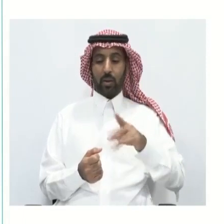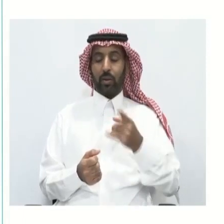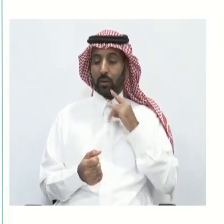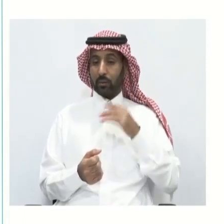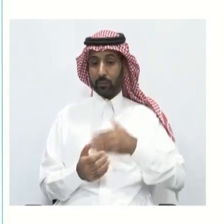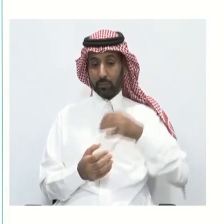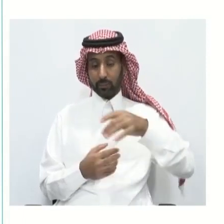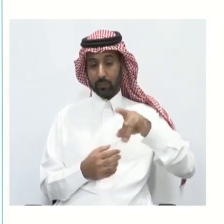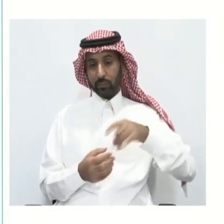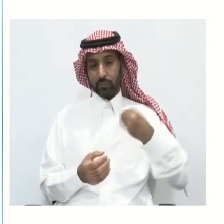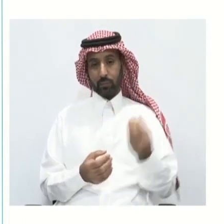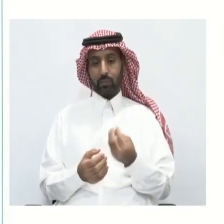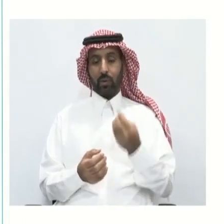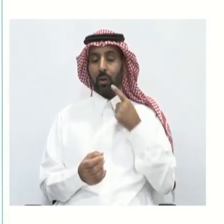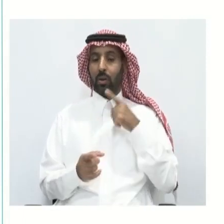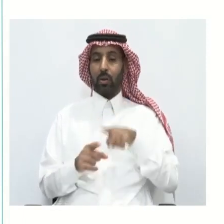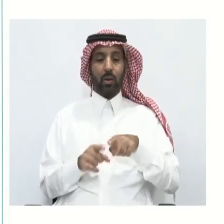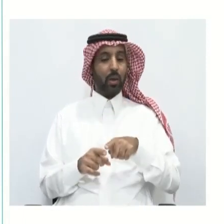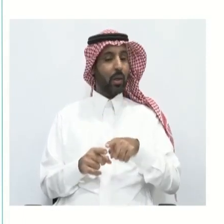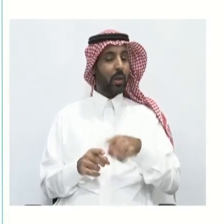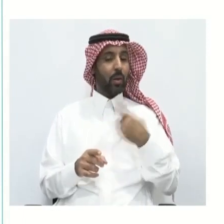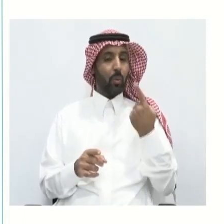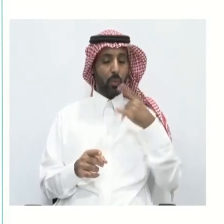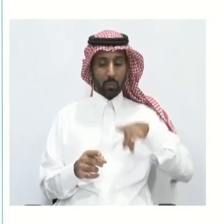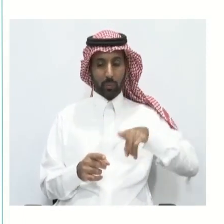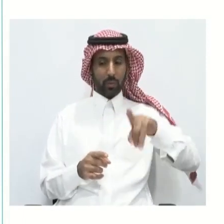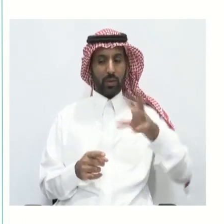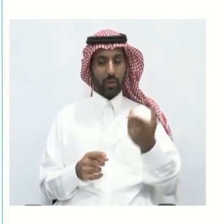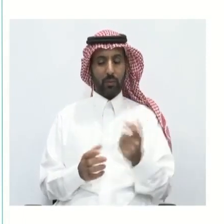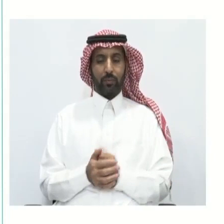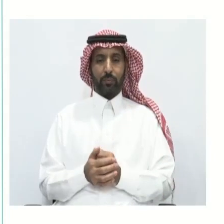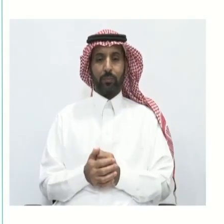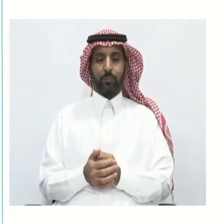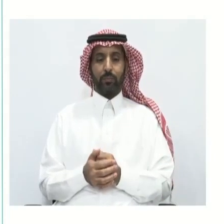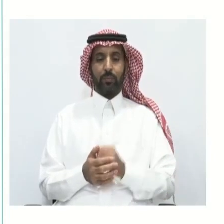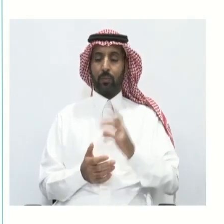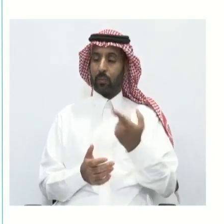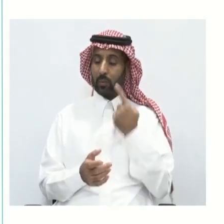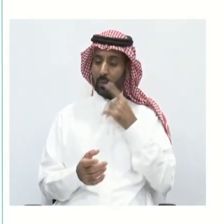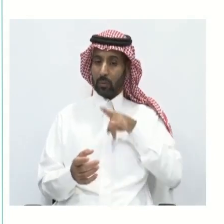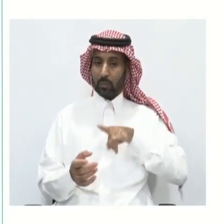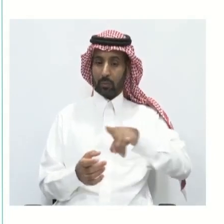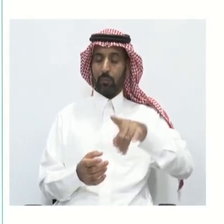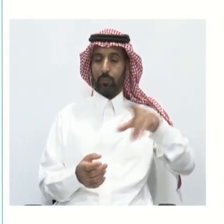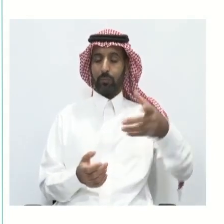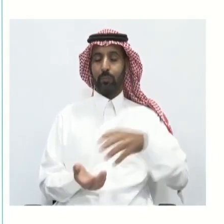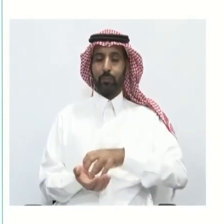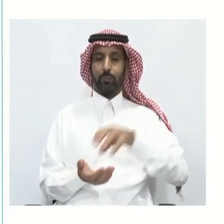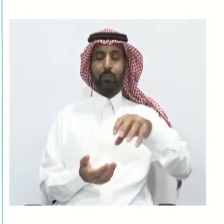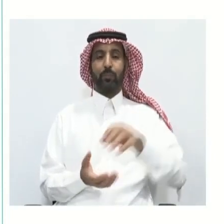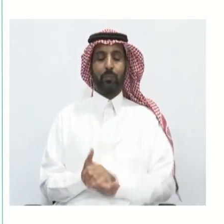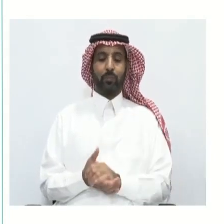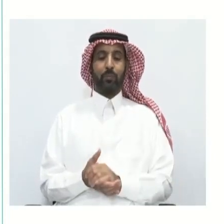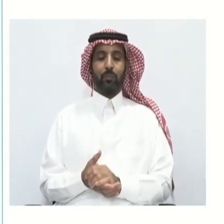travel? So we're asking what vehicle are they going to use. We say, how are they going to